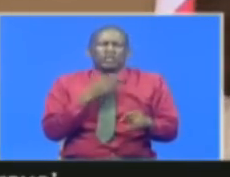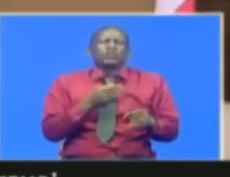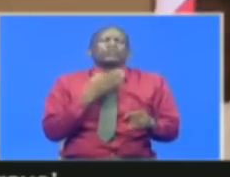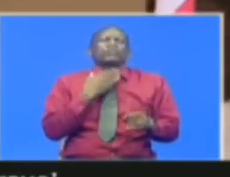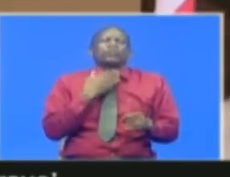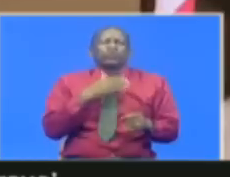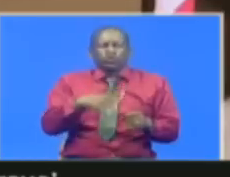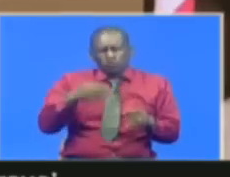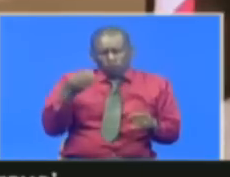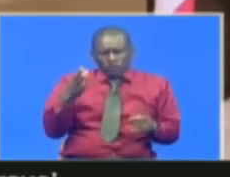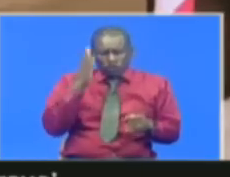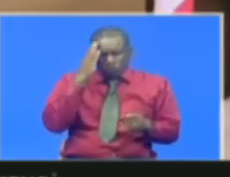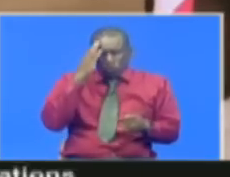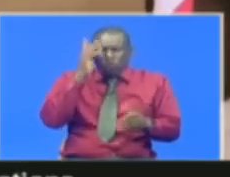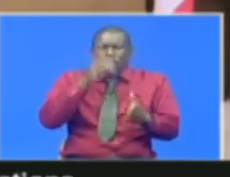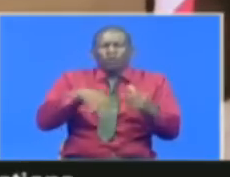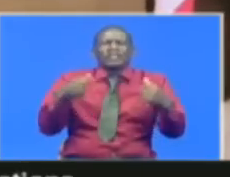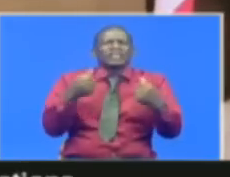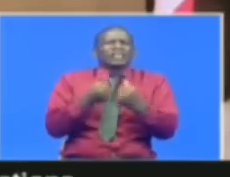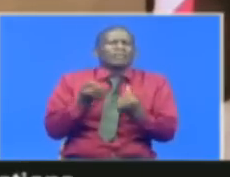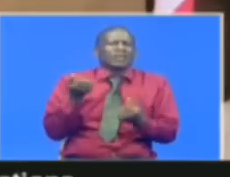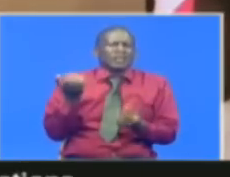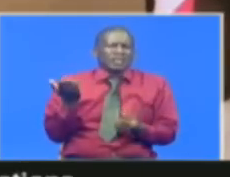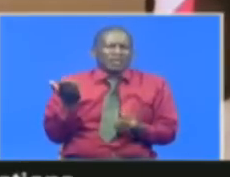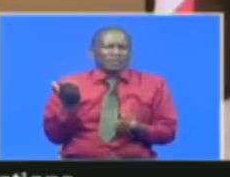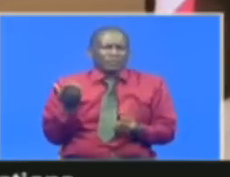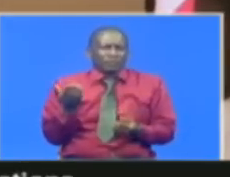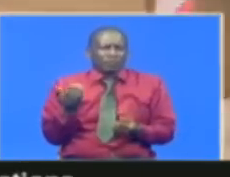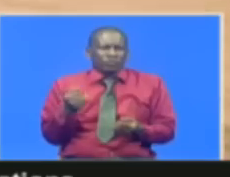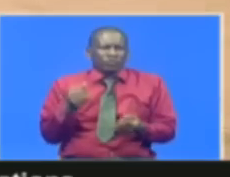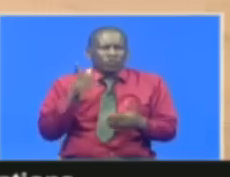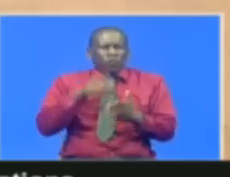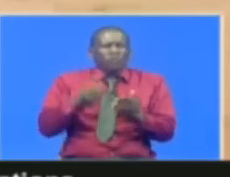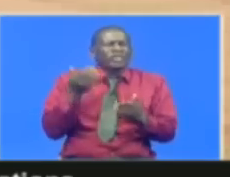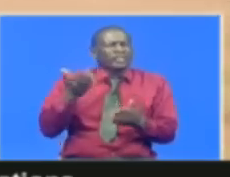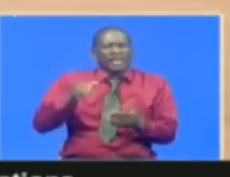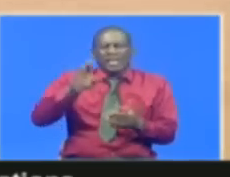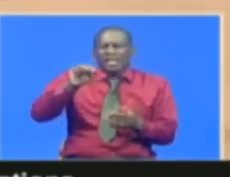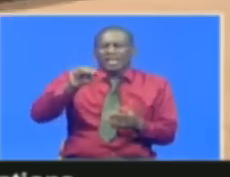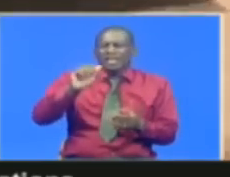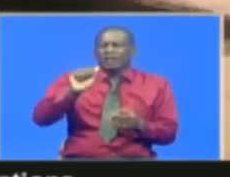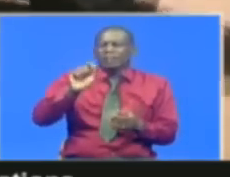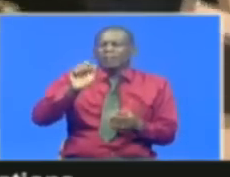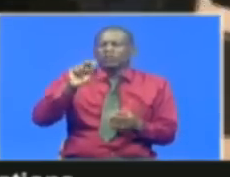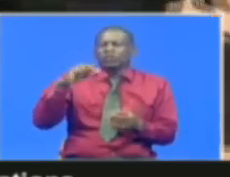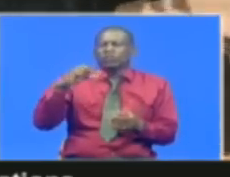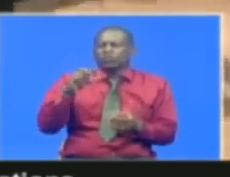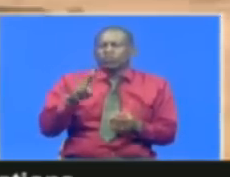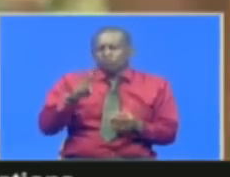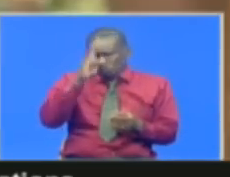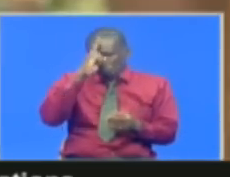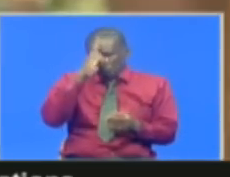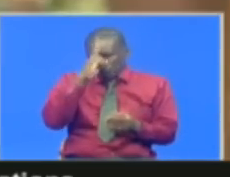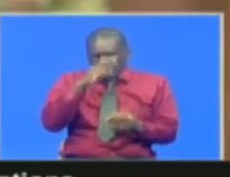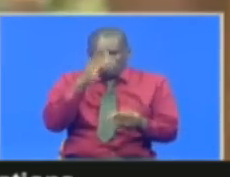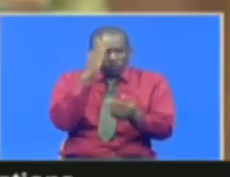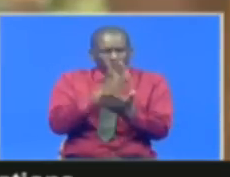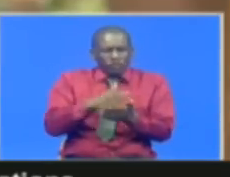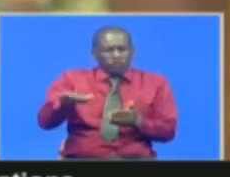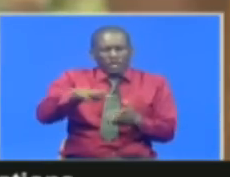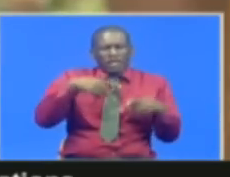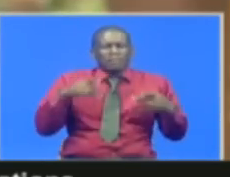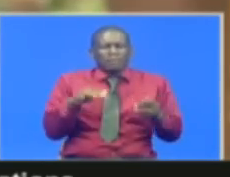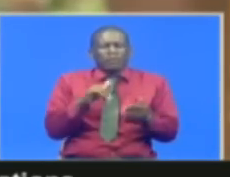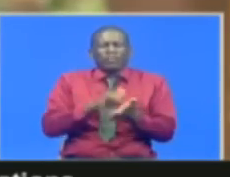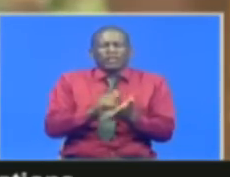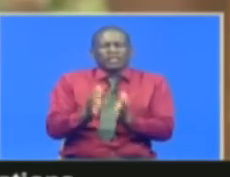tuende huko tujue ni nini ambao aswa iko matungu. The police have however showed residents of the security two suspects who